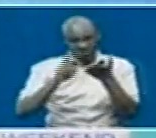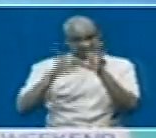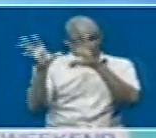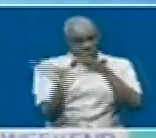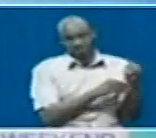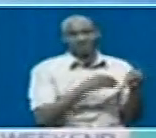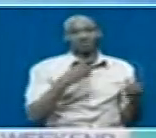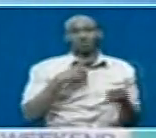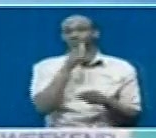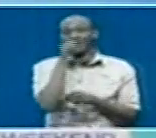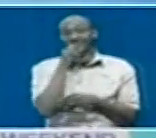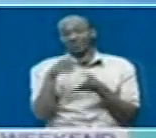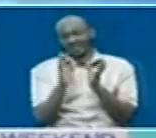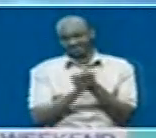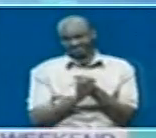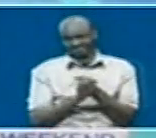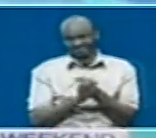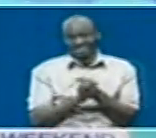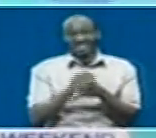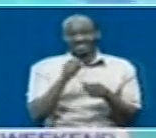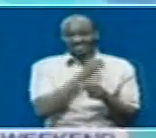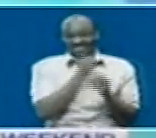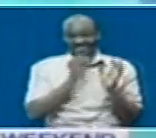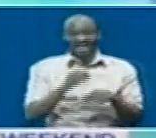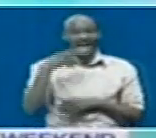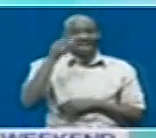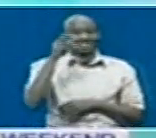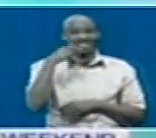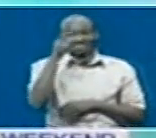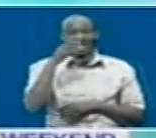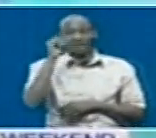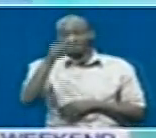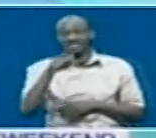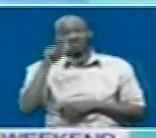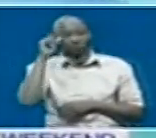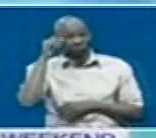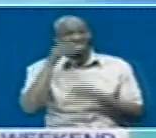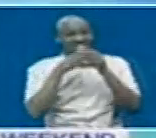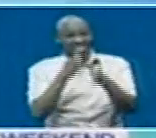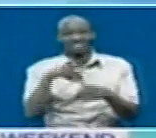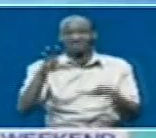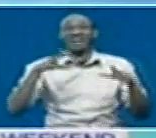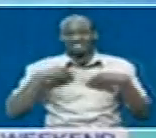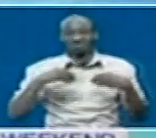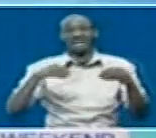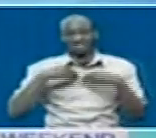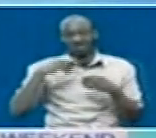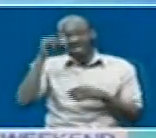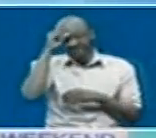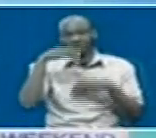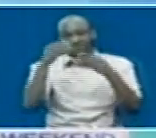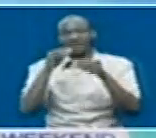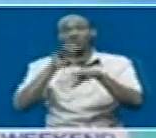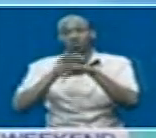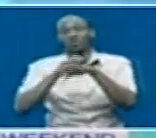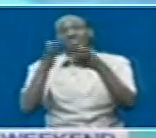through privatization. Senator Hassan Omar criticized some coast MPs for allegedly accepting goodies from the state at the